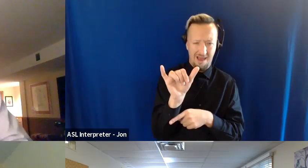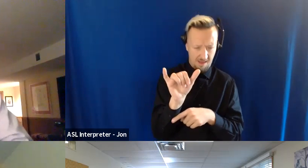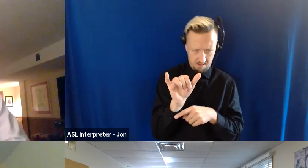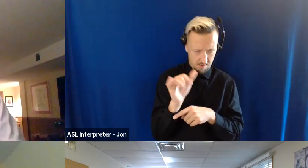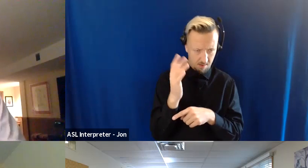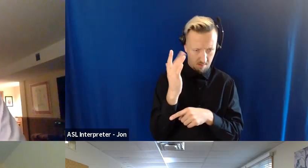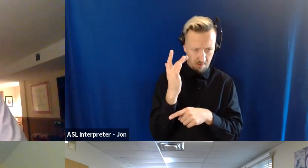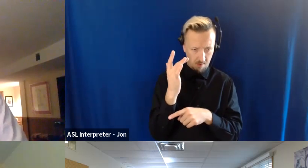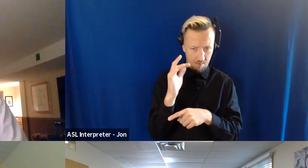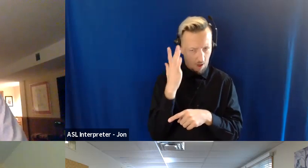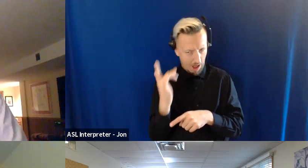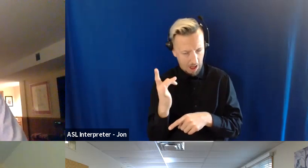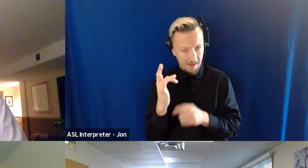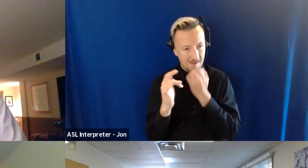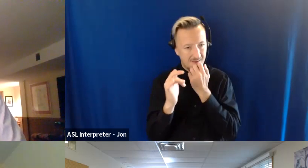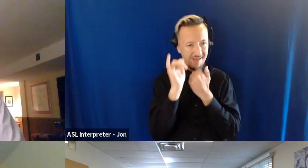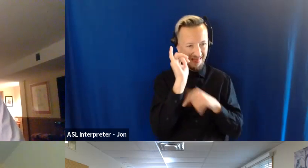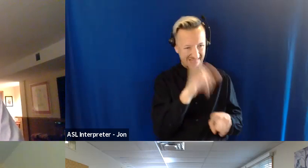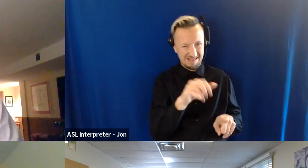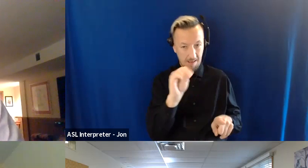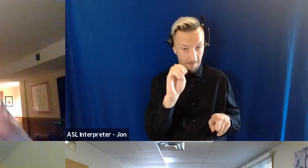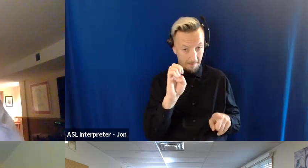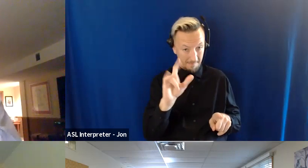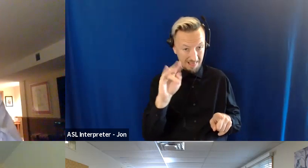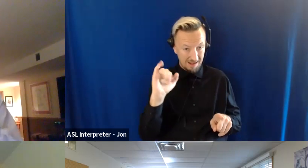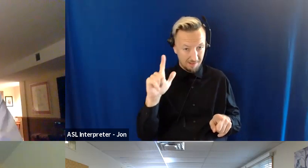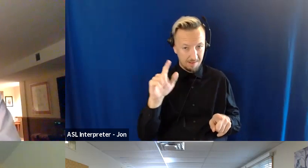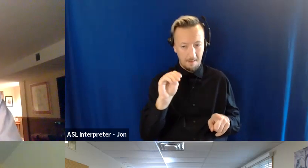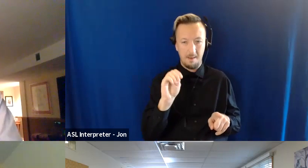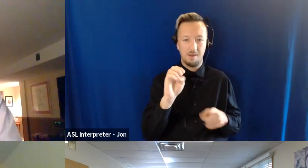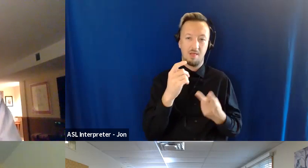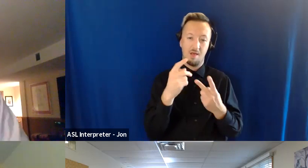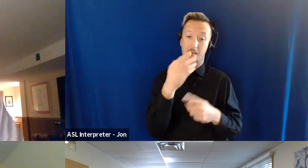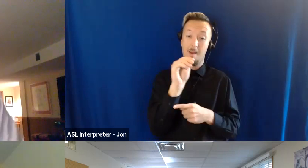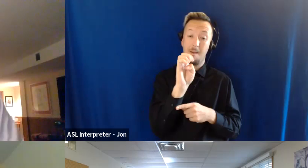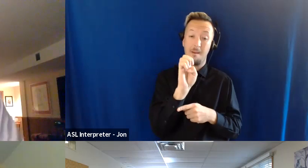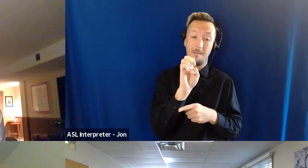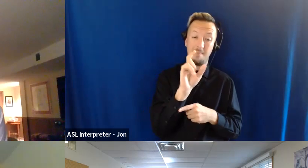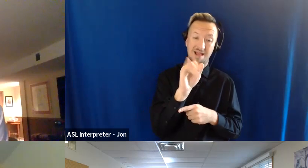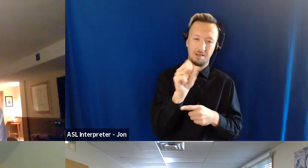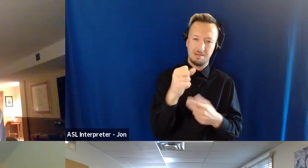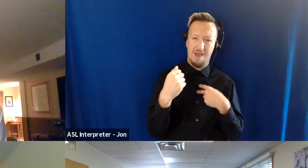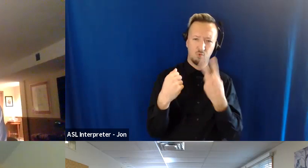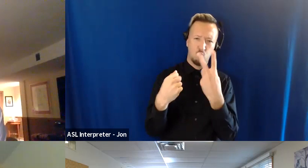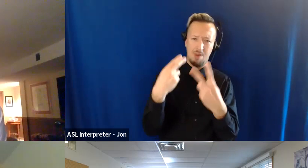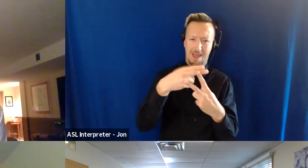Y? That's the Millennials, right? That's awesome. You guys get two names. Exactly. That's Lucky pretty us.